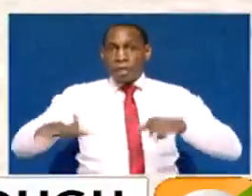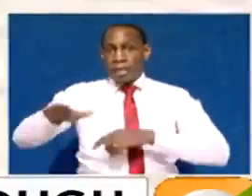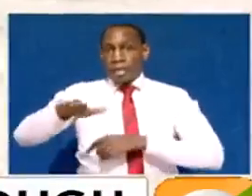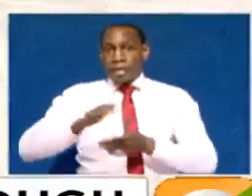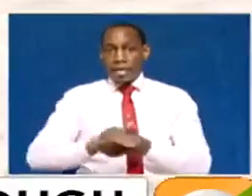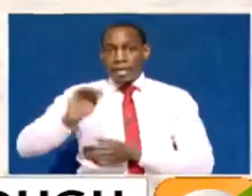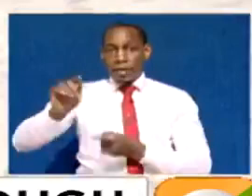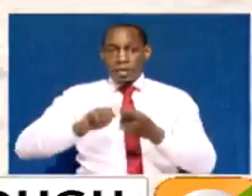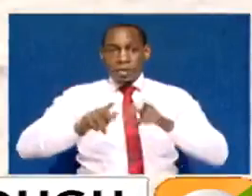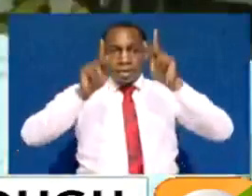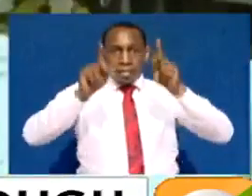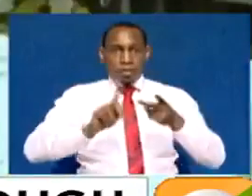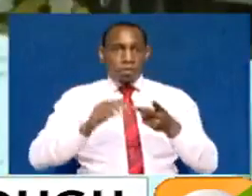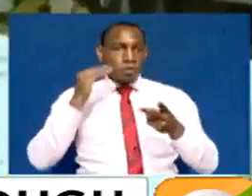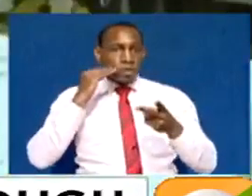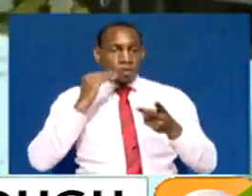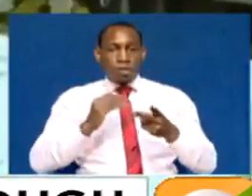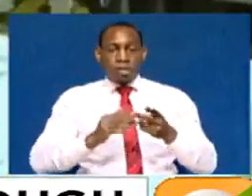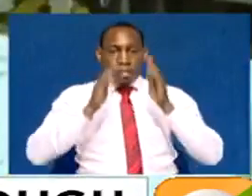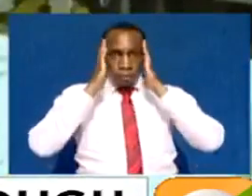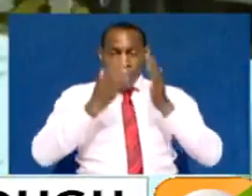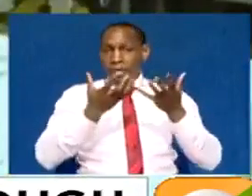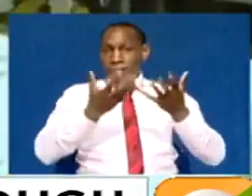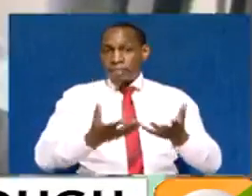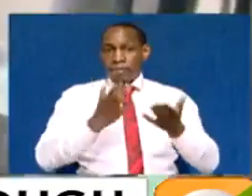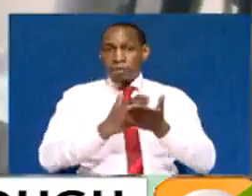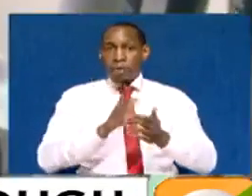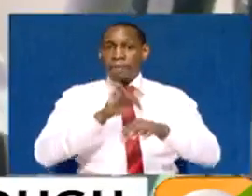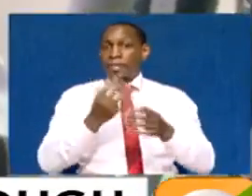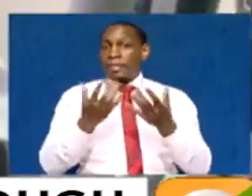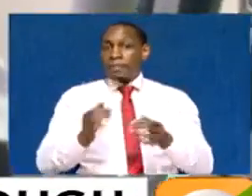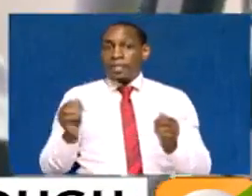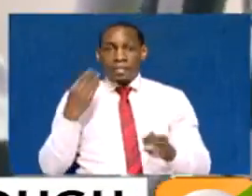Basin, counties of Kisumu and Siaya being in focus, given their malaria burden.